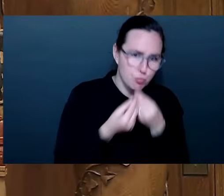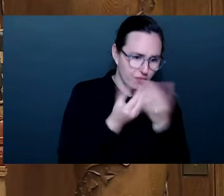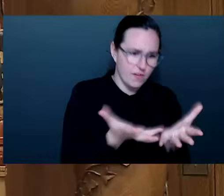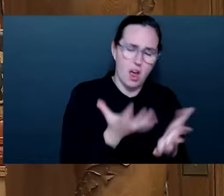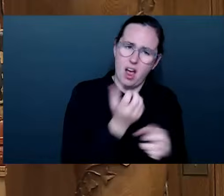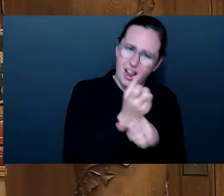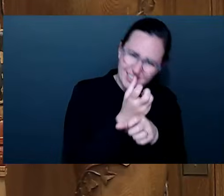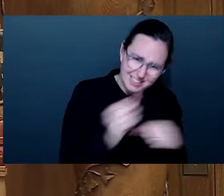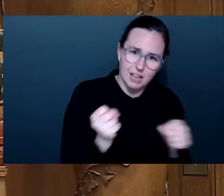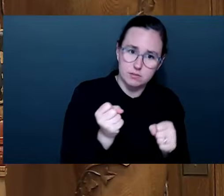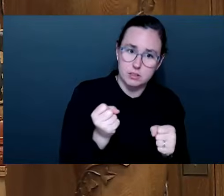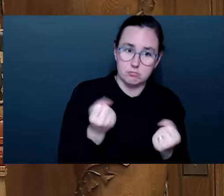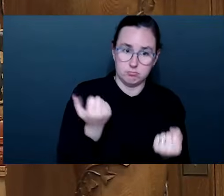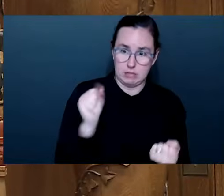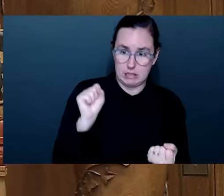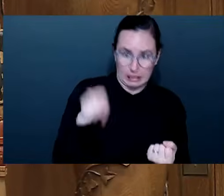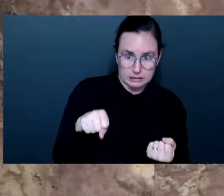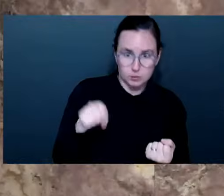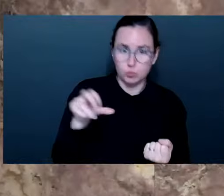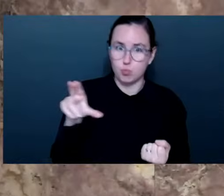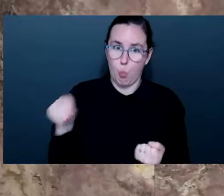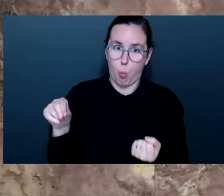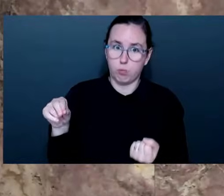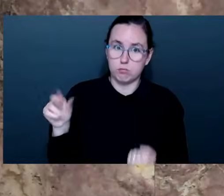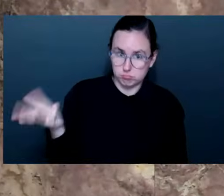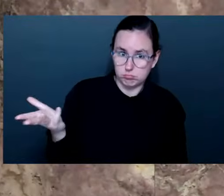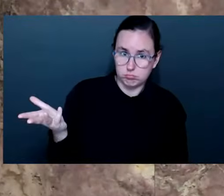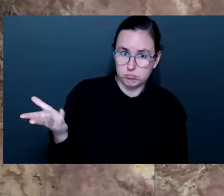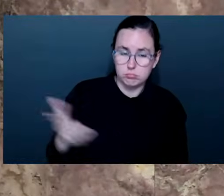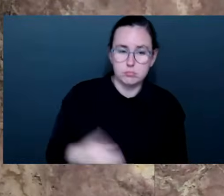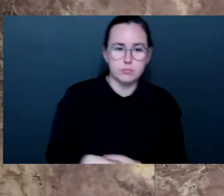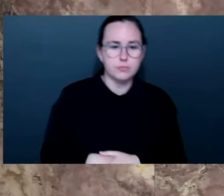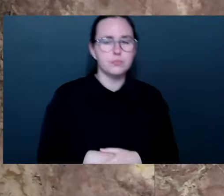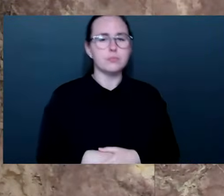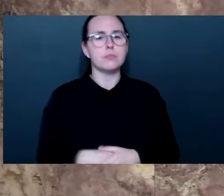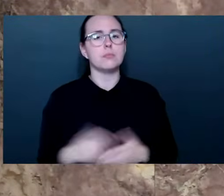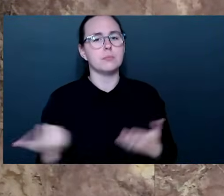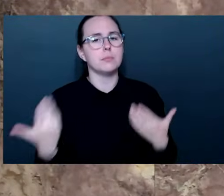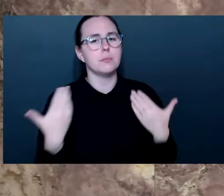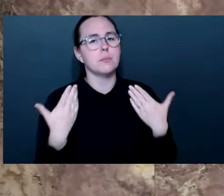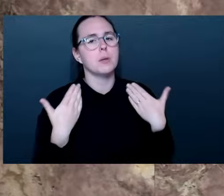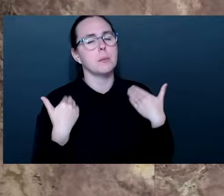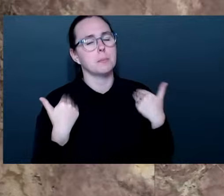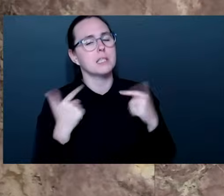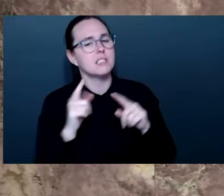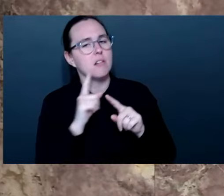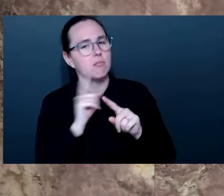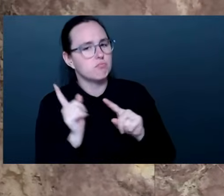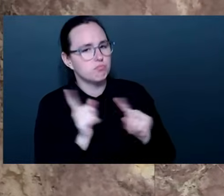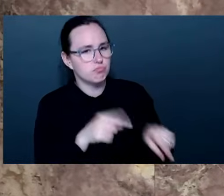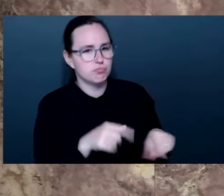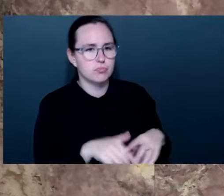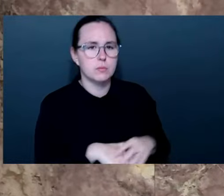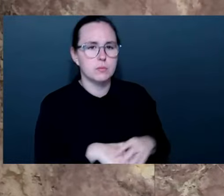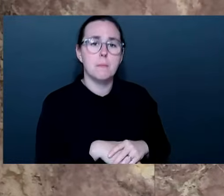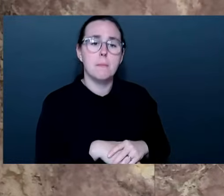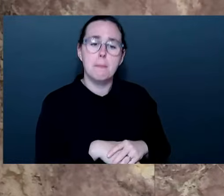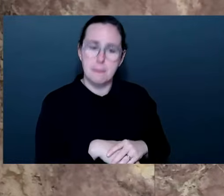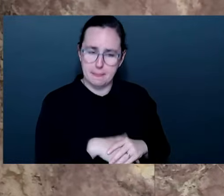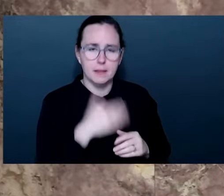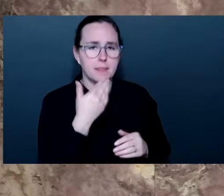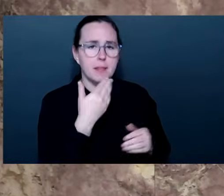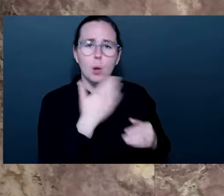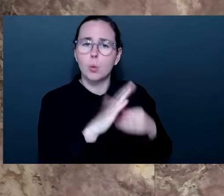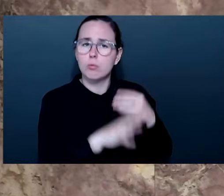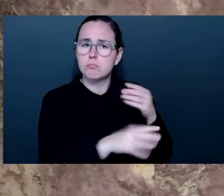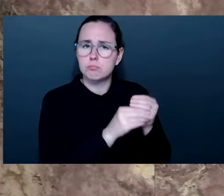Minister of Public Safety. Thank you very much for the follow-up question. And Highway Patrol, as I've noted, is a key priority for